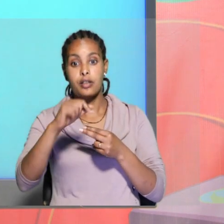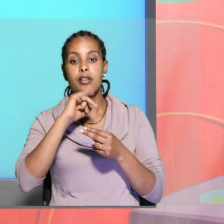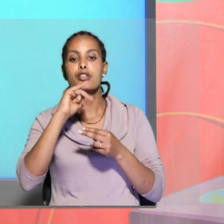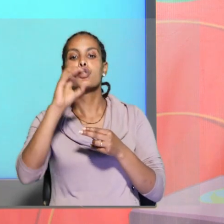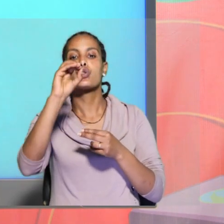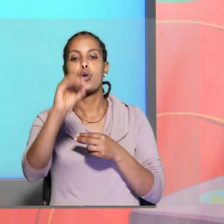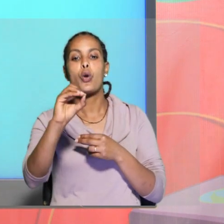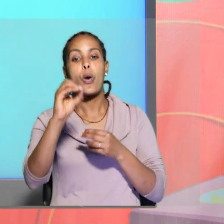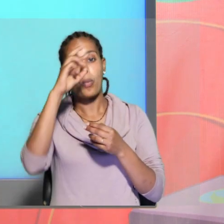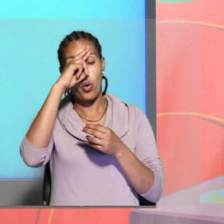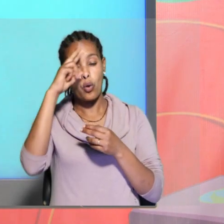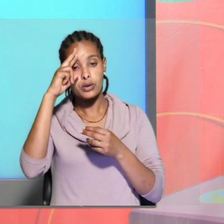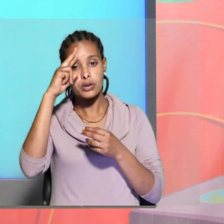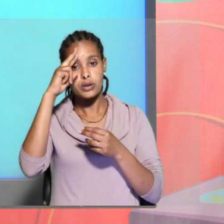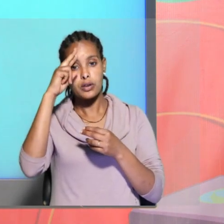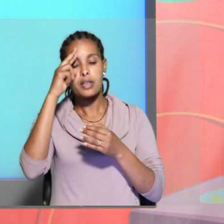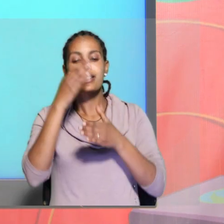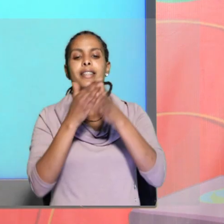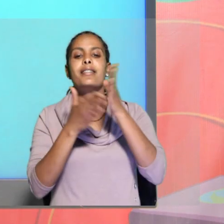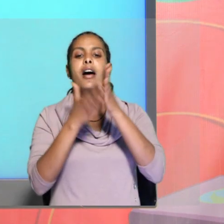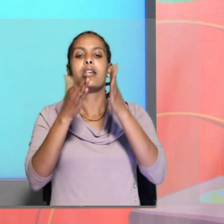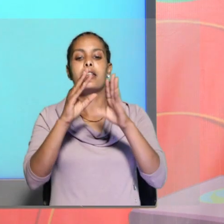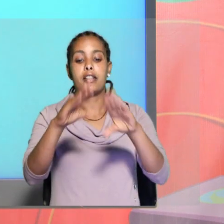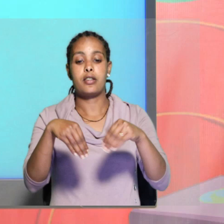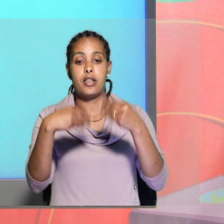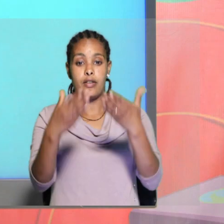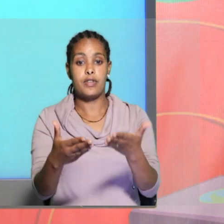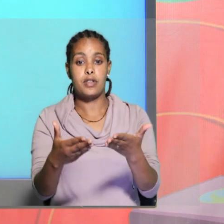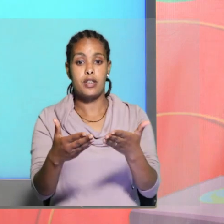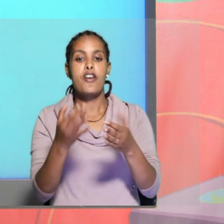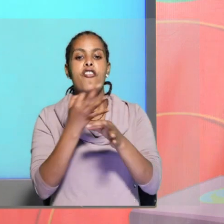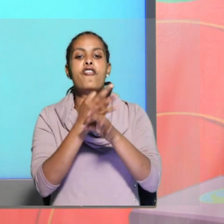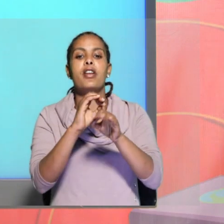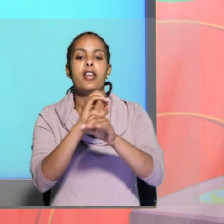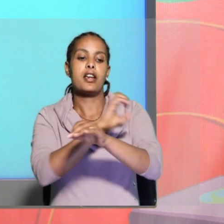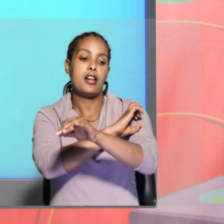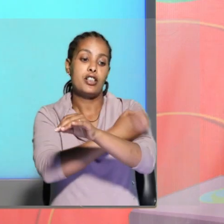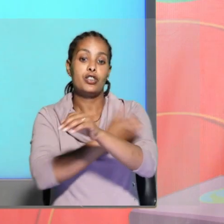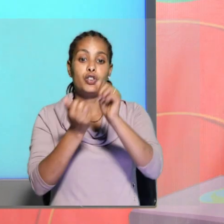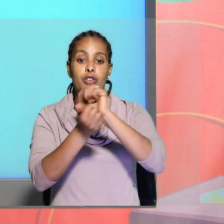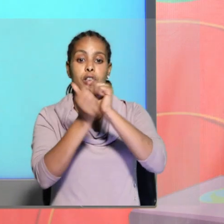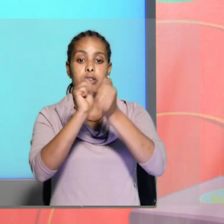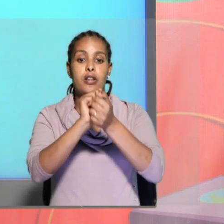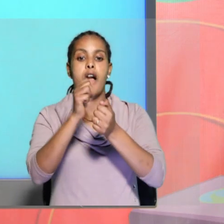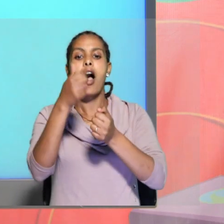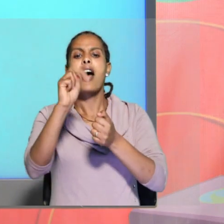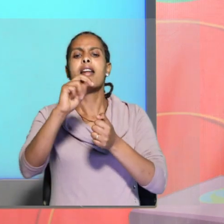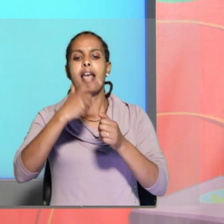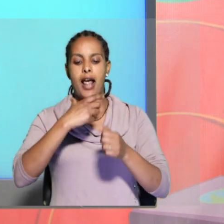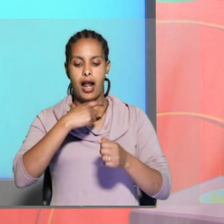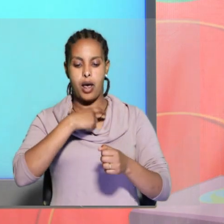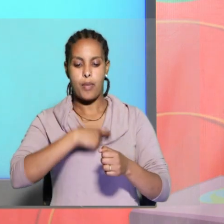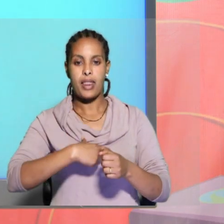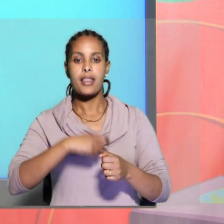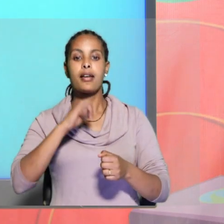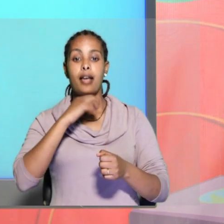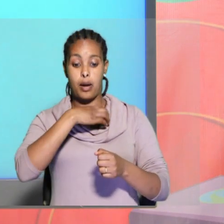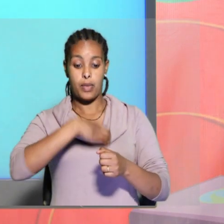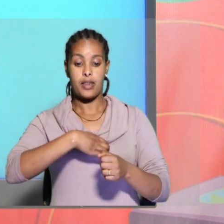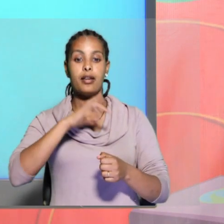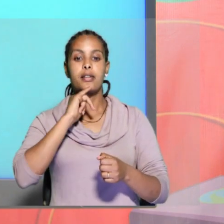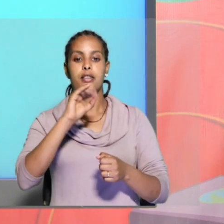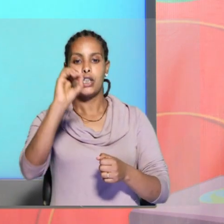0, because the standard Gibbs free energy change of an element is 0,